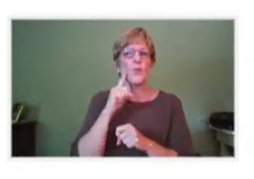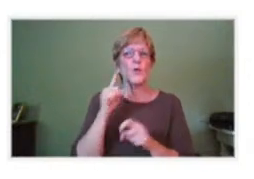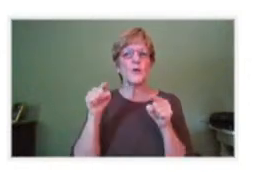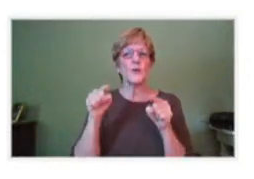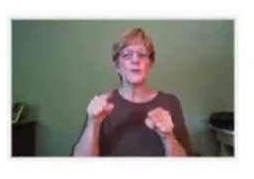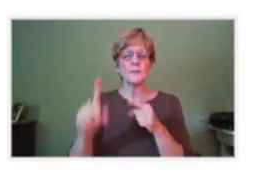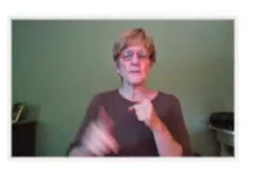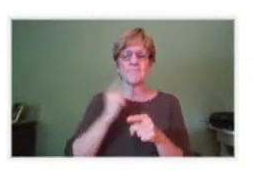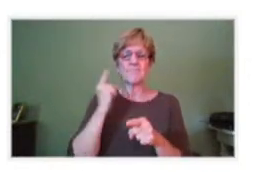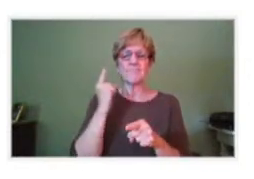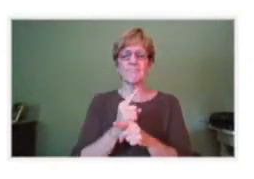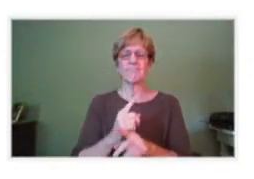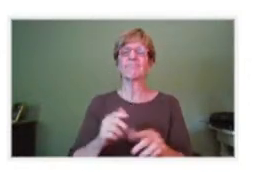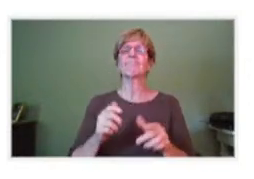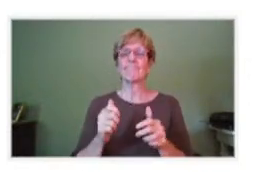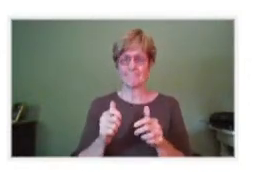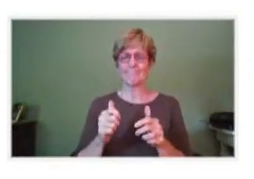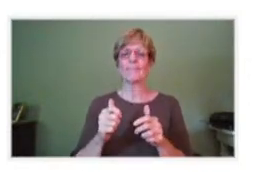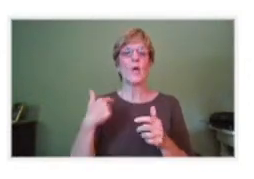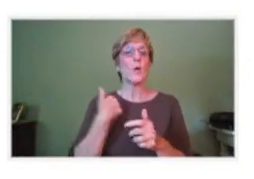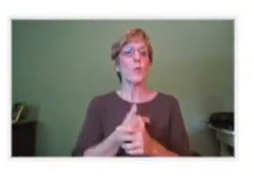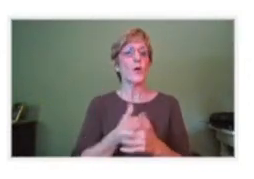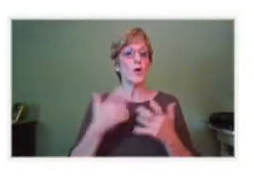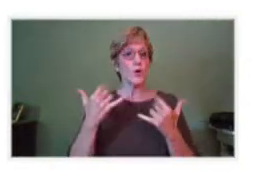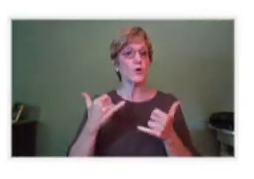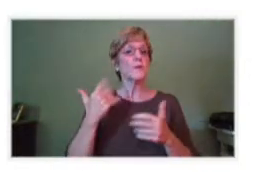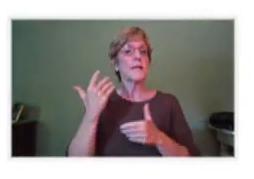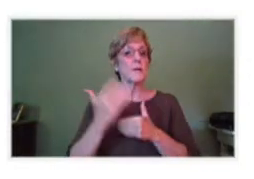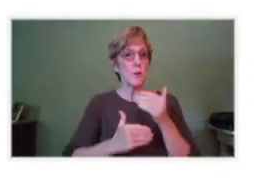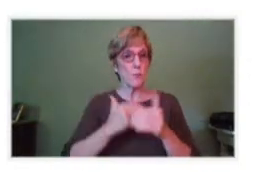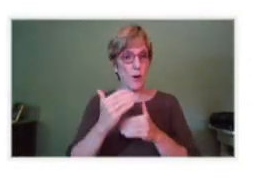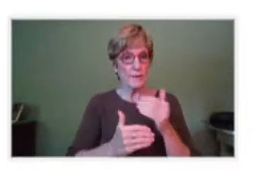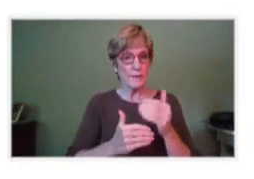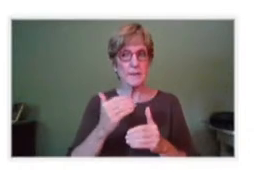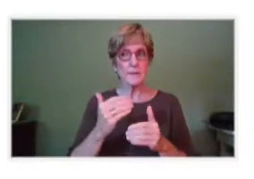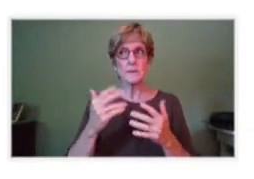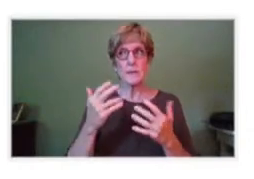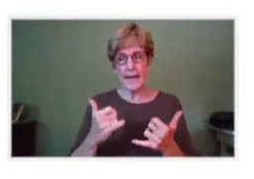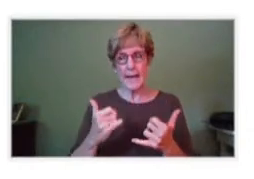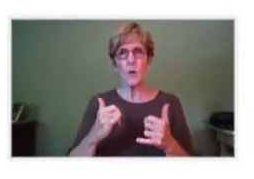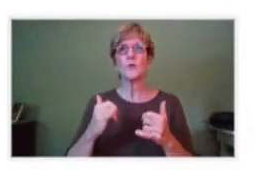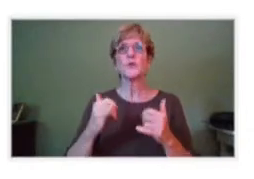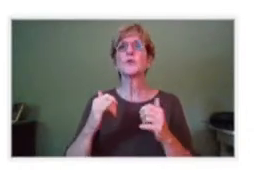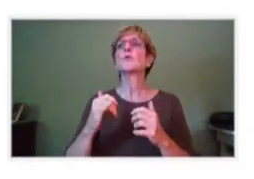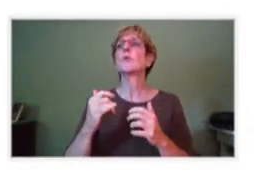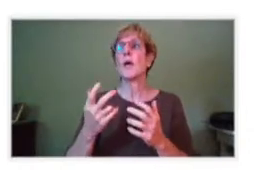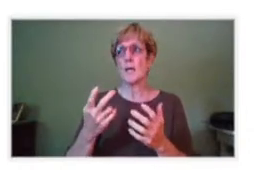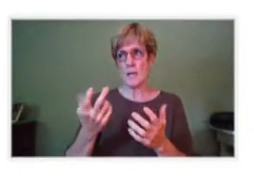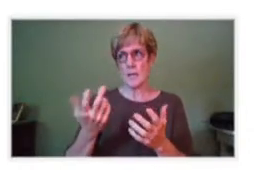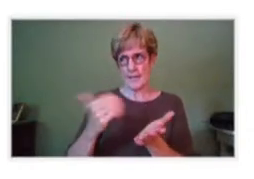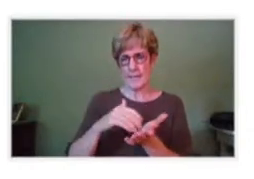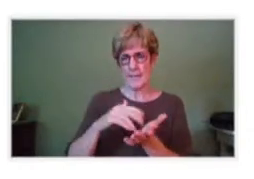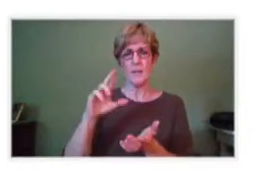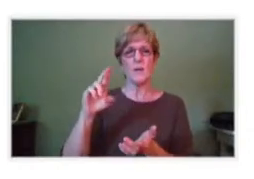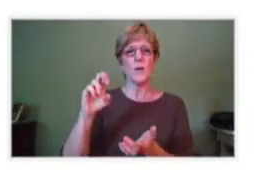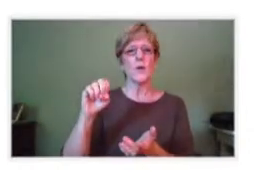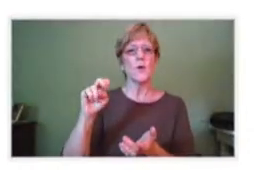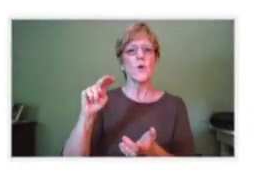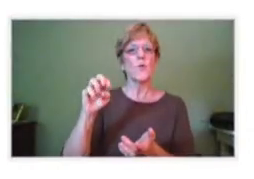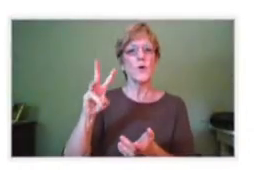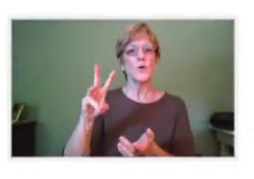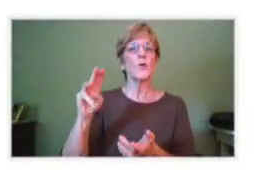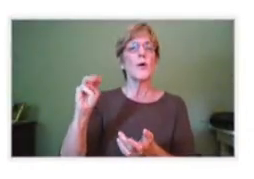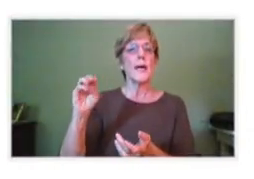forward. We are currently in the process, YAP is currently in the process of renewing their MOU for the